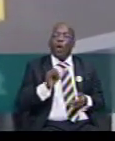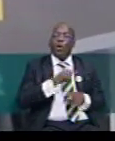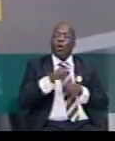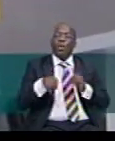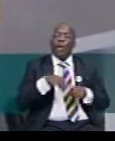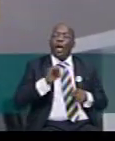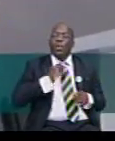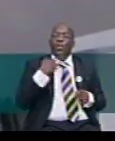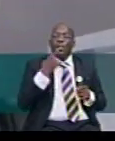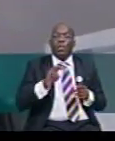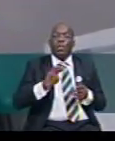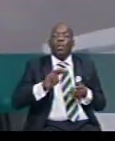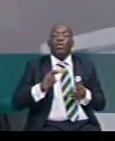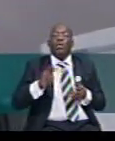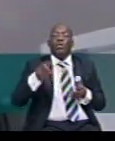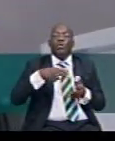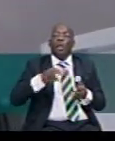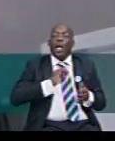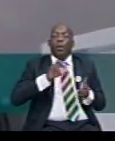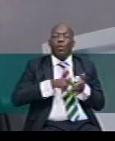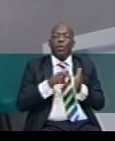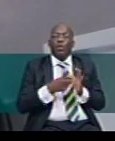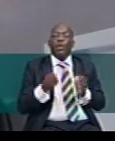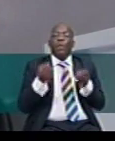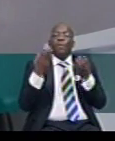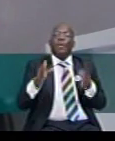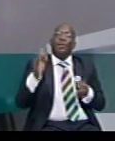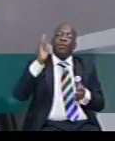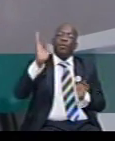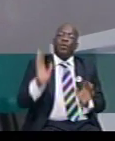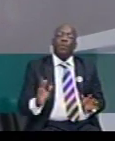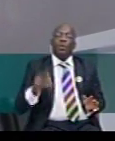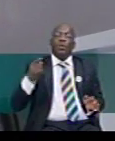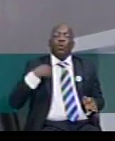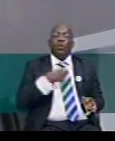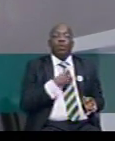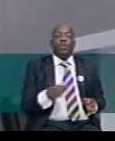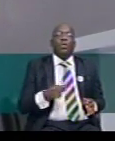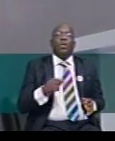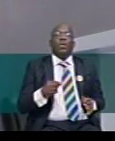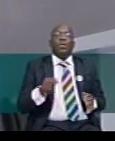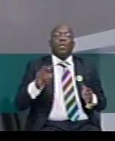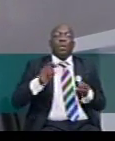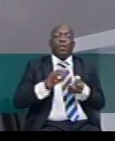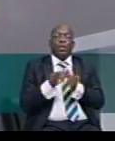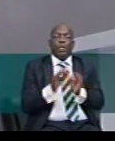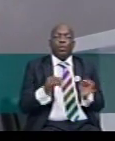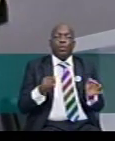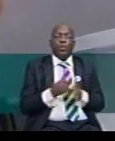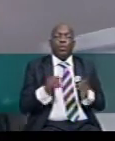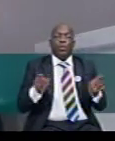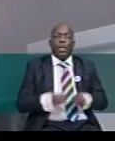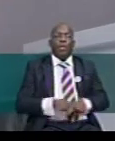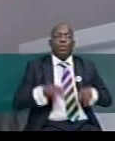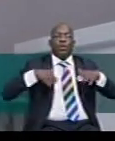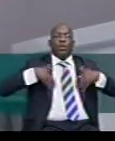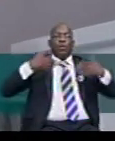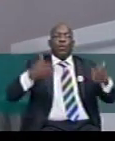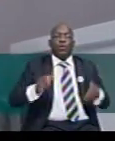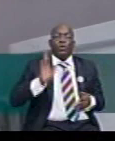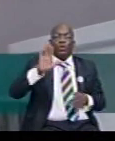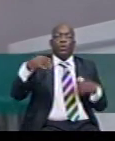we interpret that as confess your sins one to